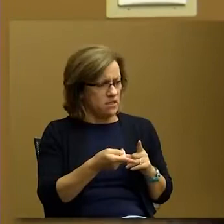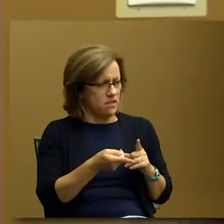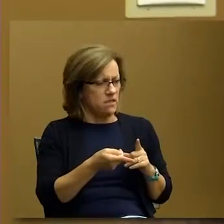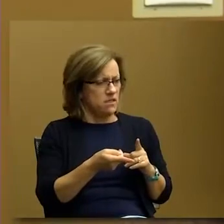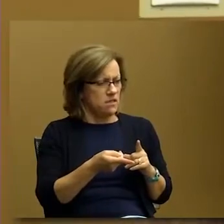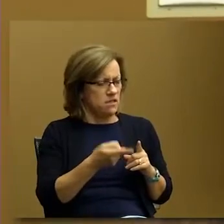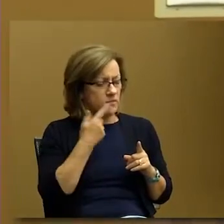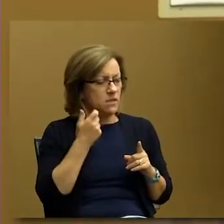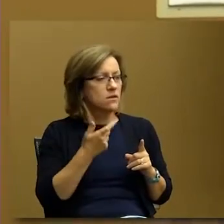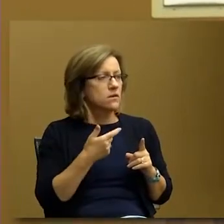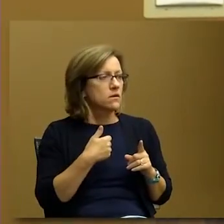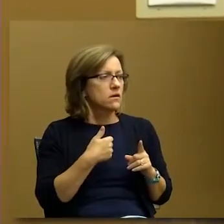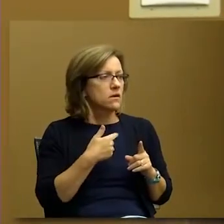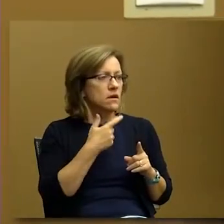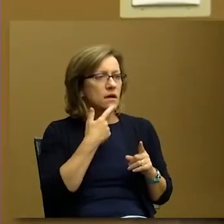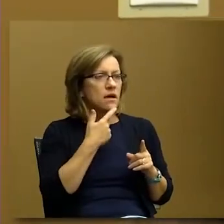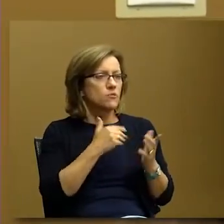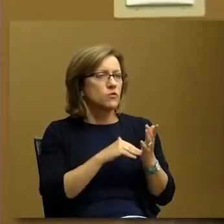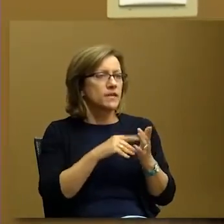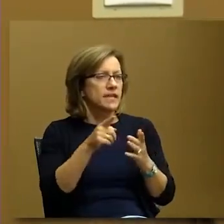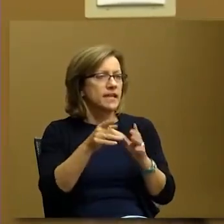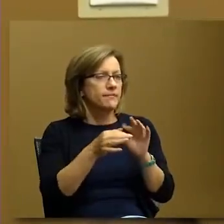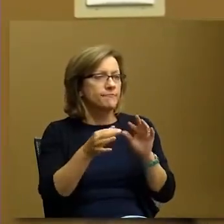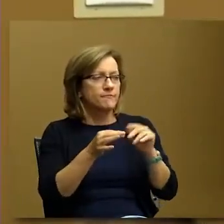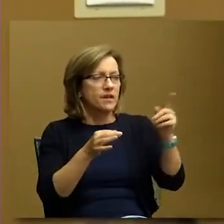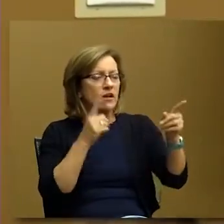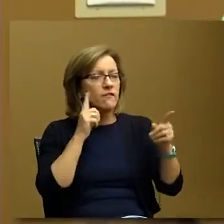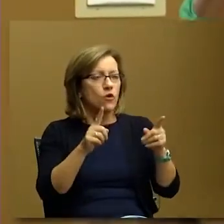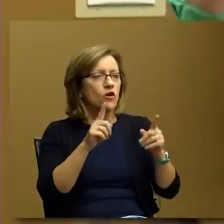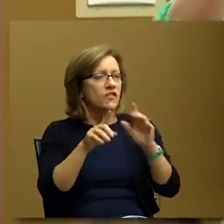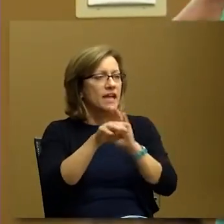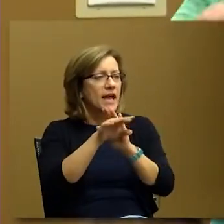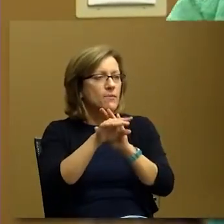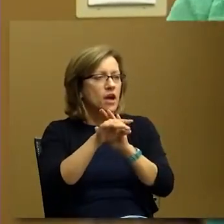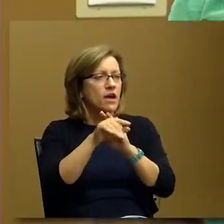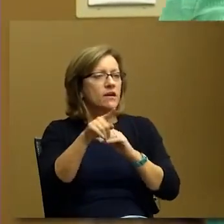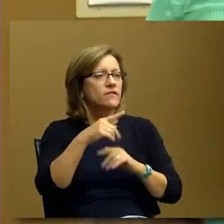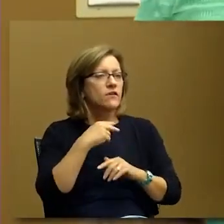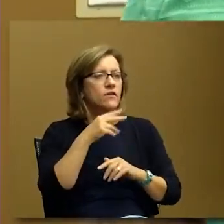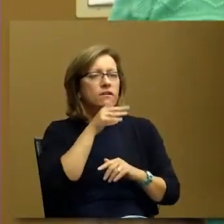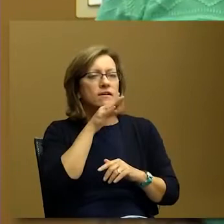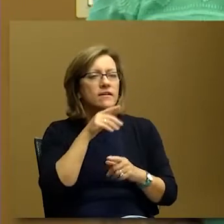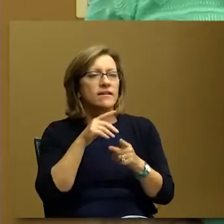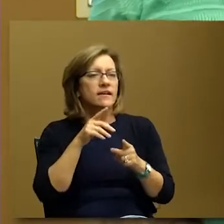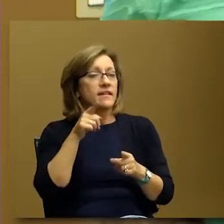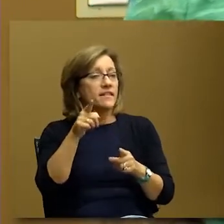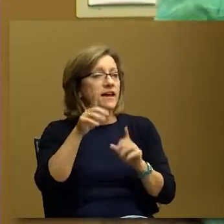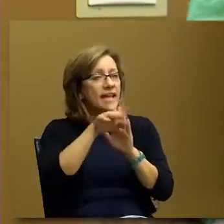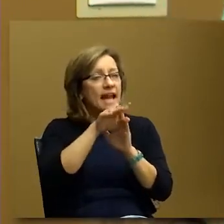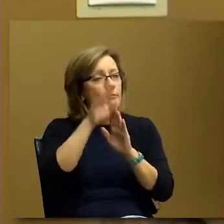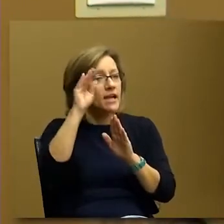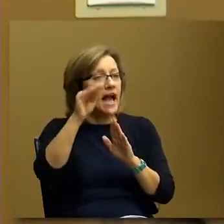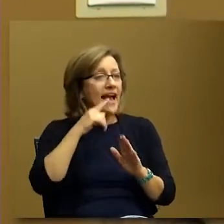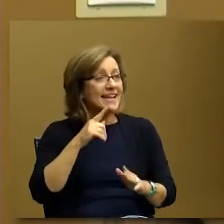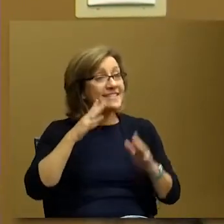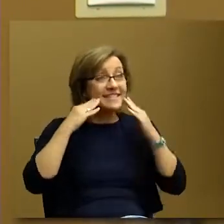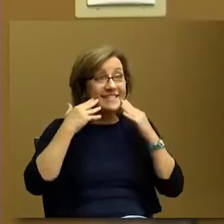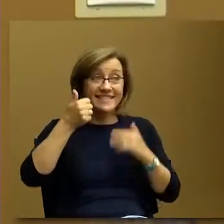and I'm repeating for the camera, because yes, my guy in the back is smiling. He's happy with